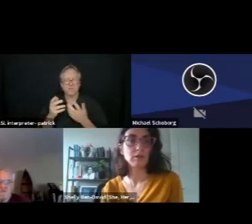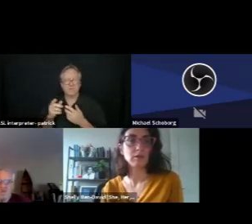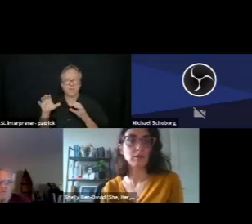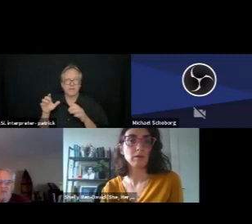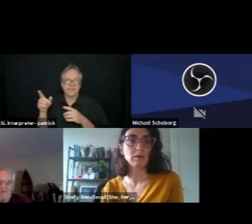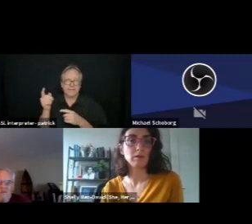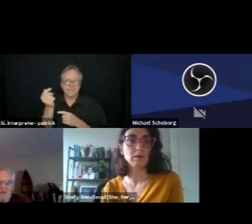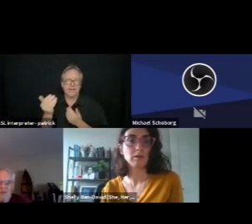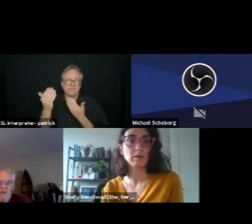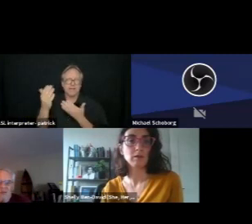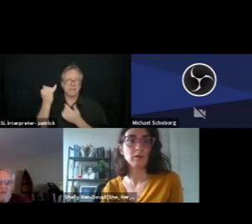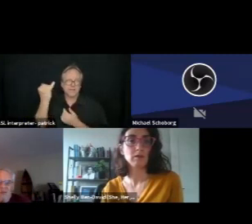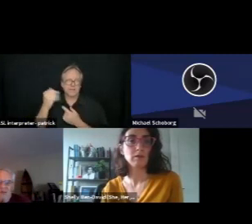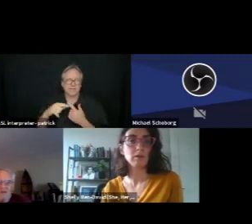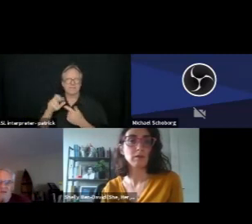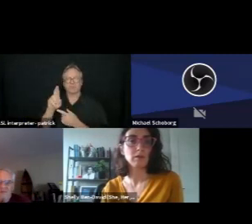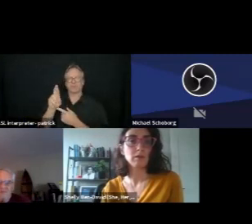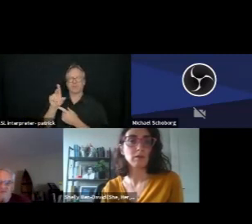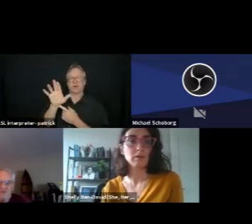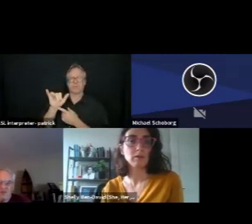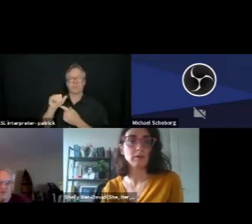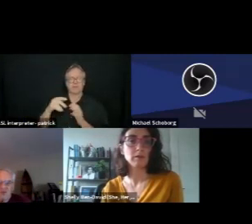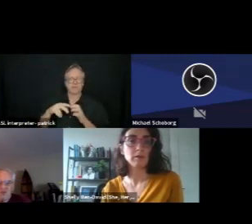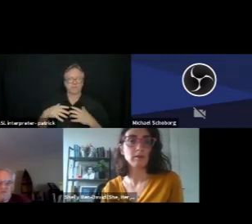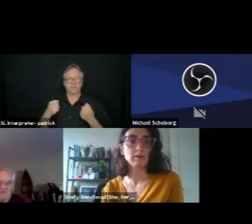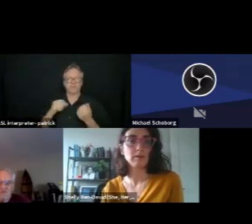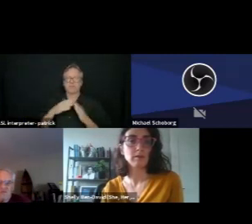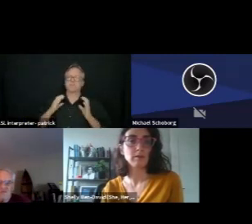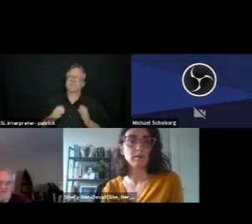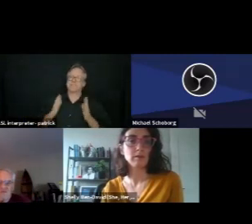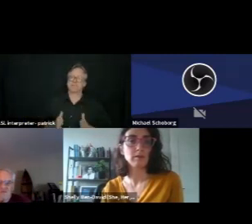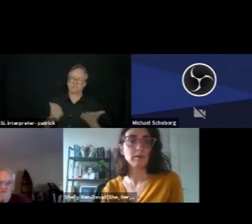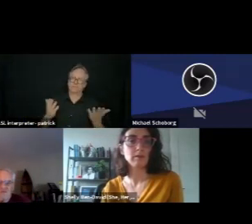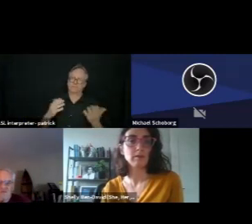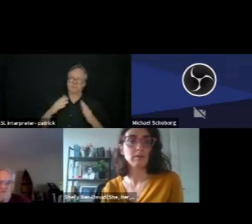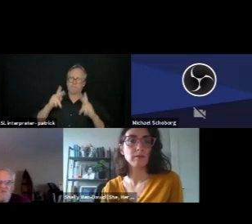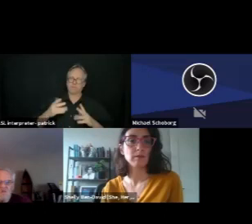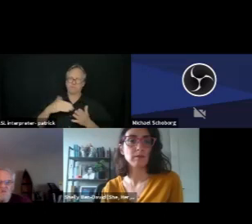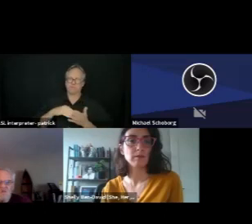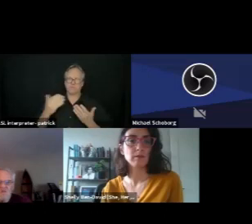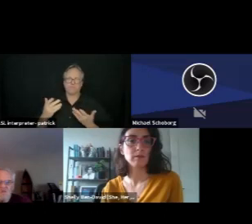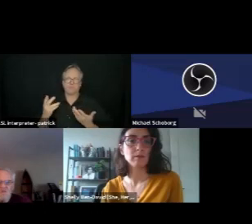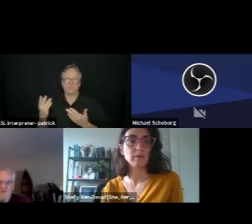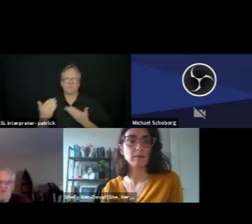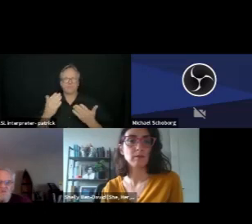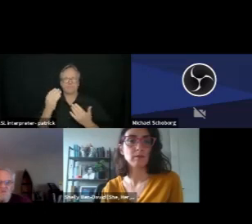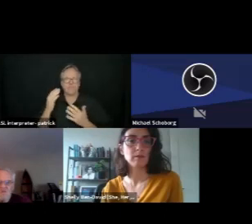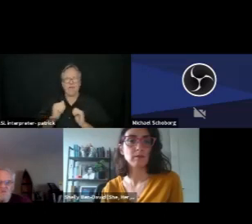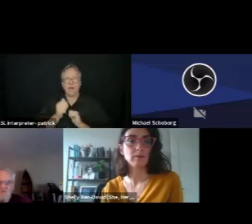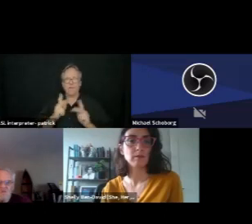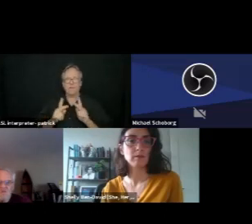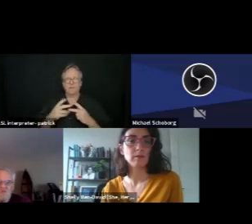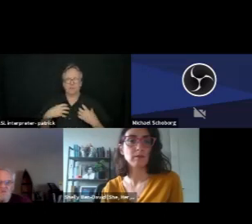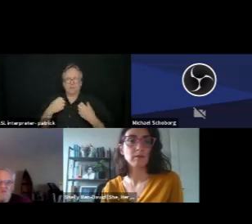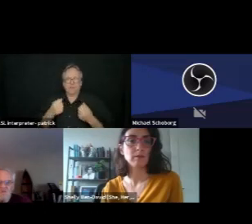have kind of advanced the idea of recovering citizenship. So the idea of advancing how people could recover